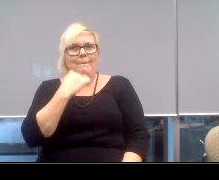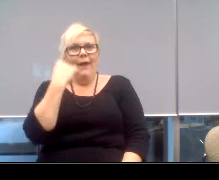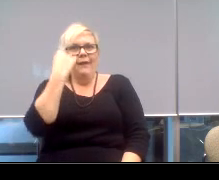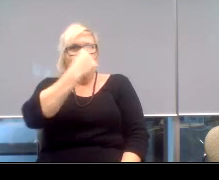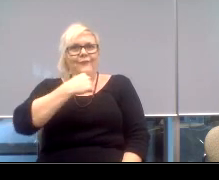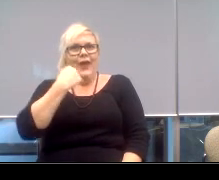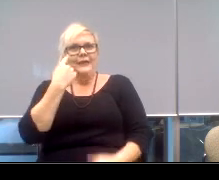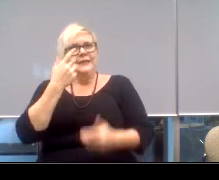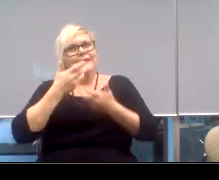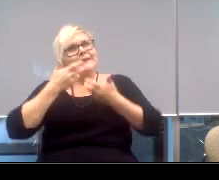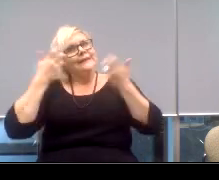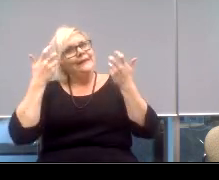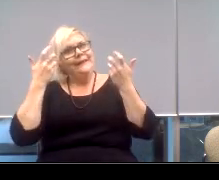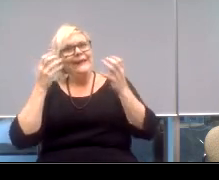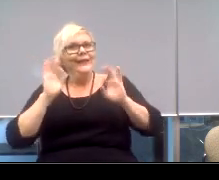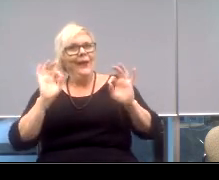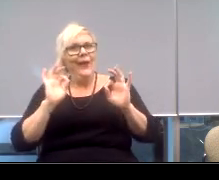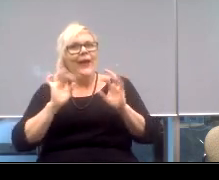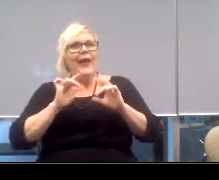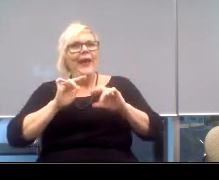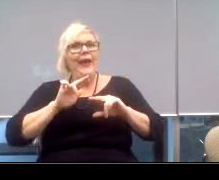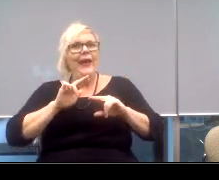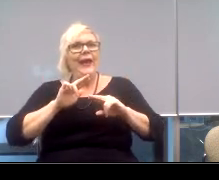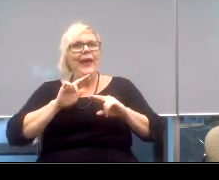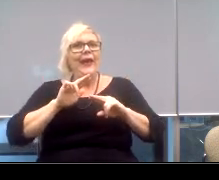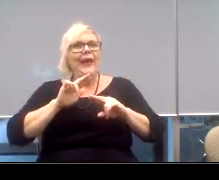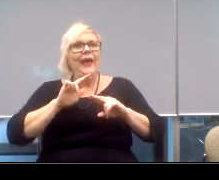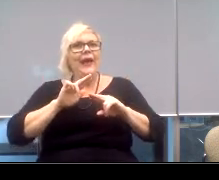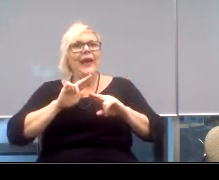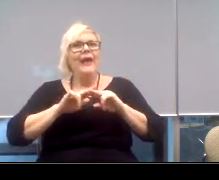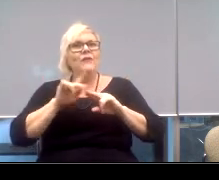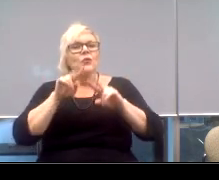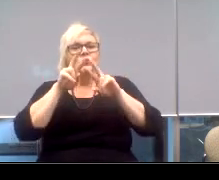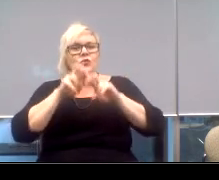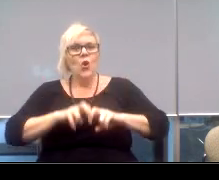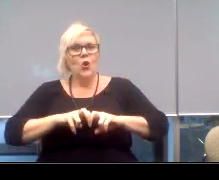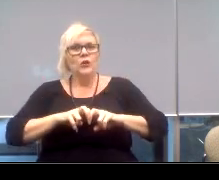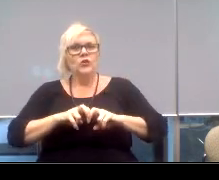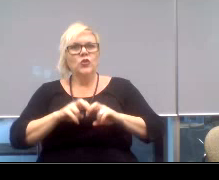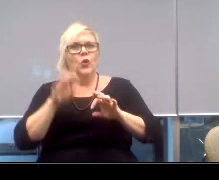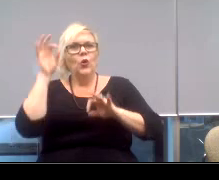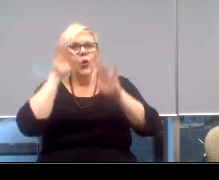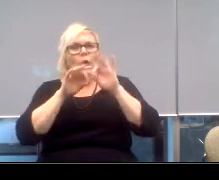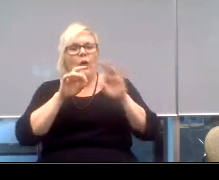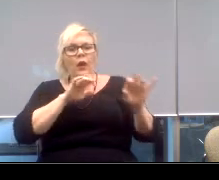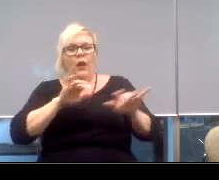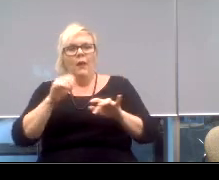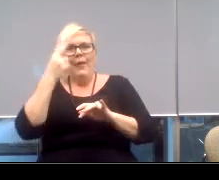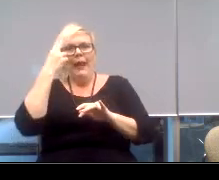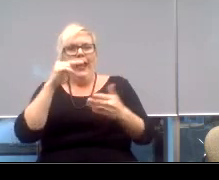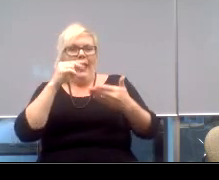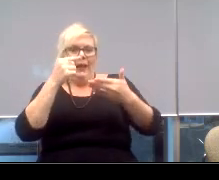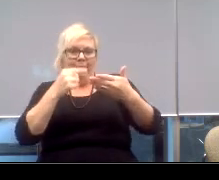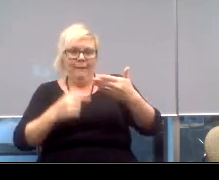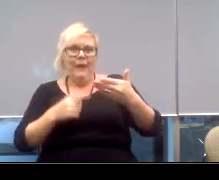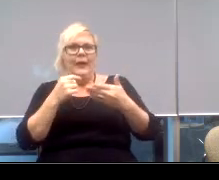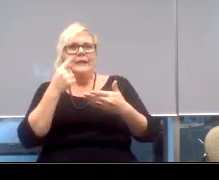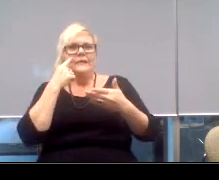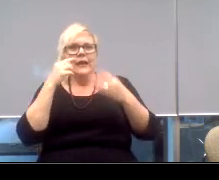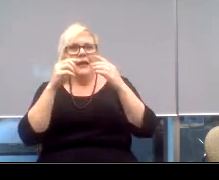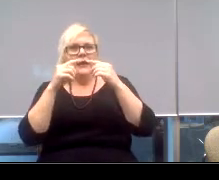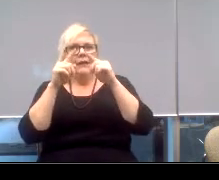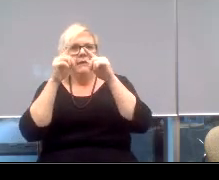face today, but if you do a search, you'll soon see who I am. My name does appear in various places. But before I get underway with